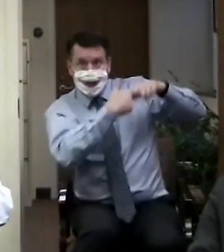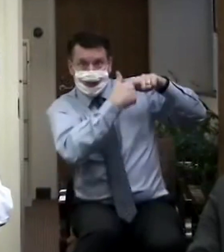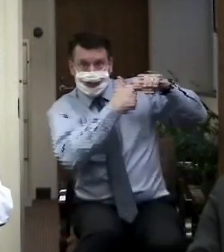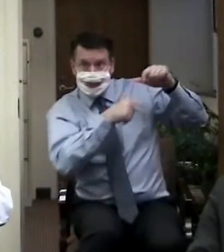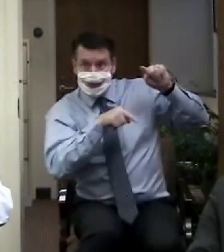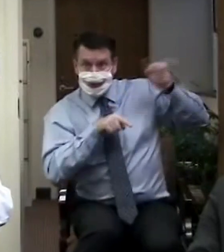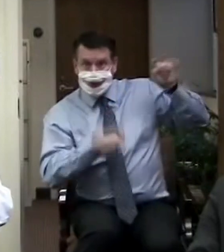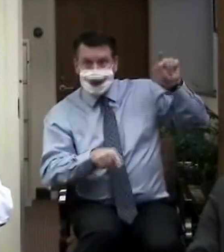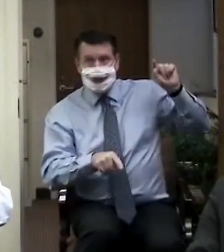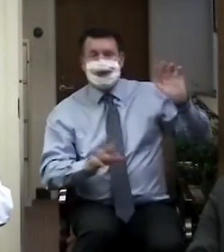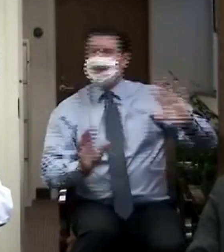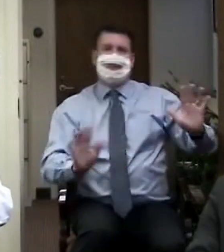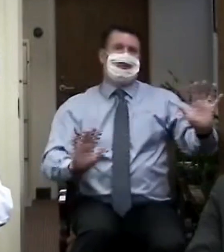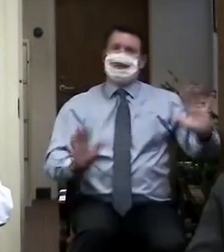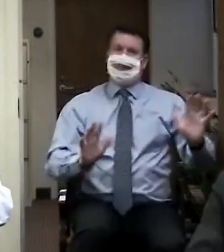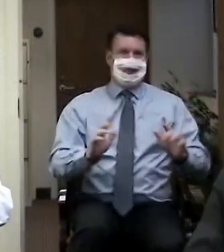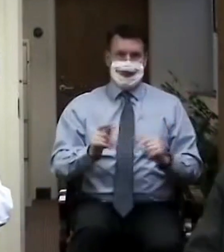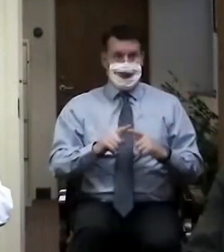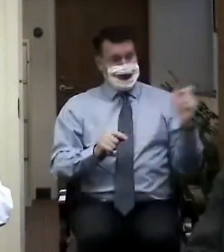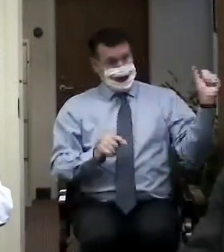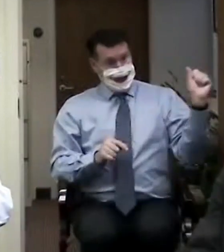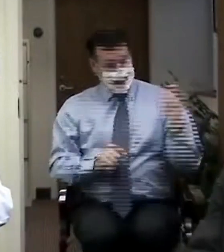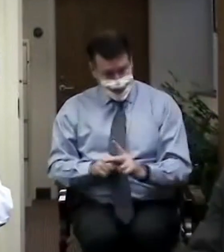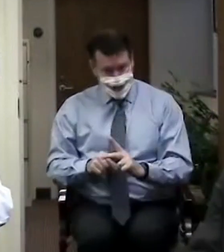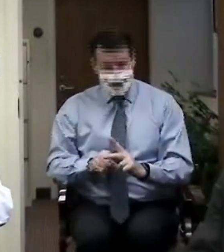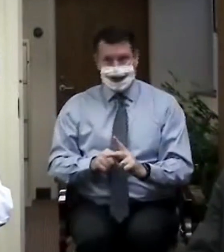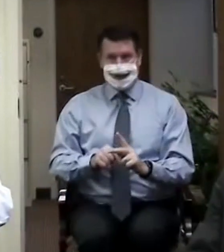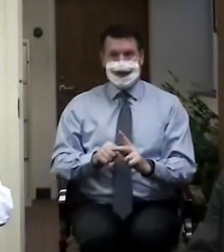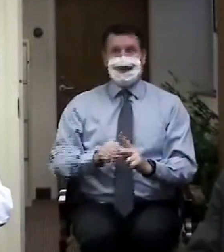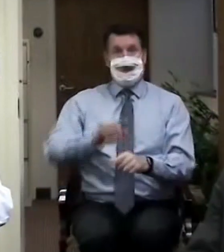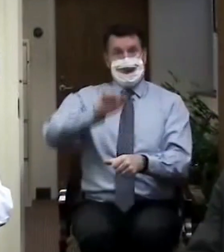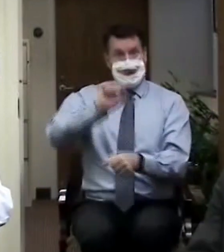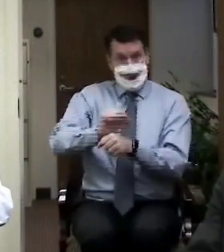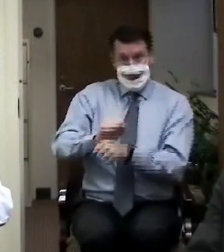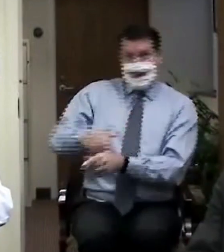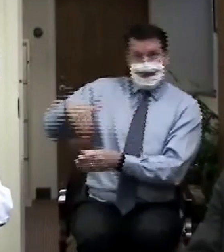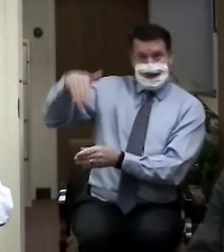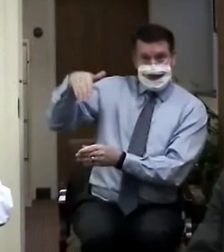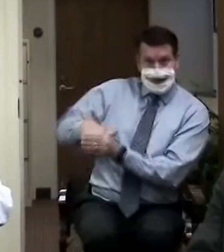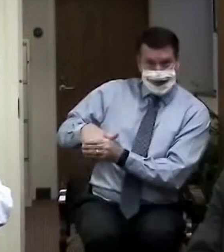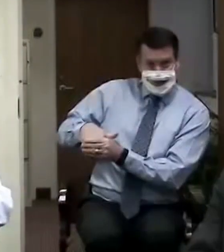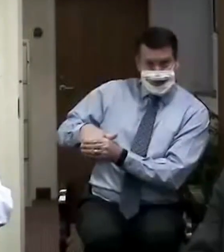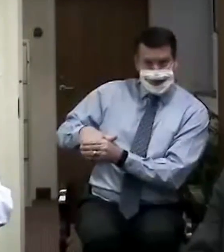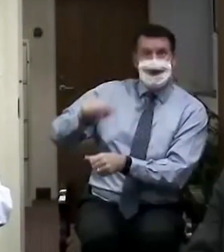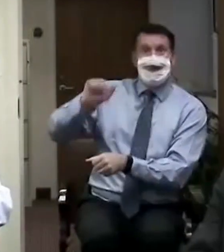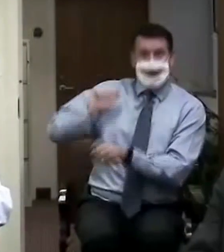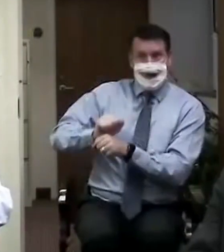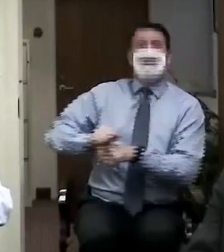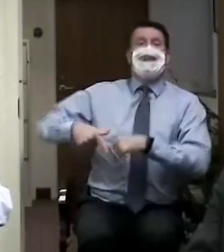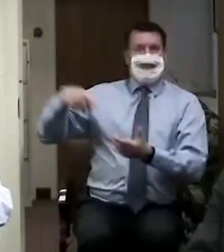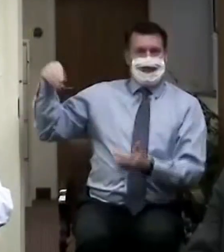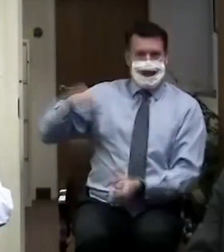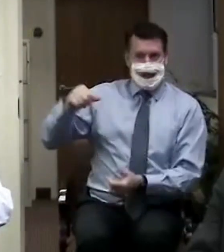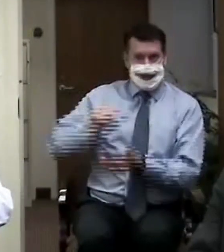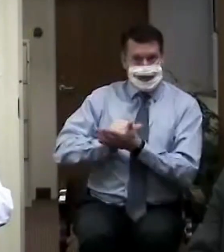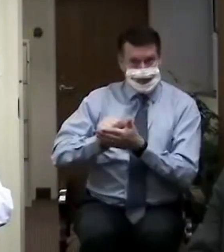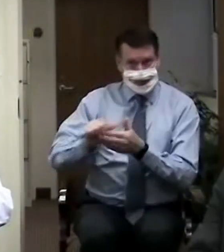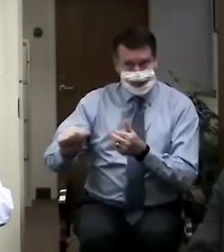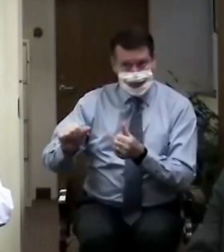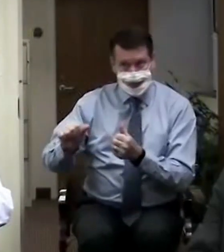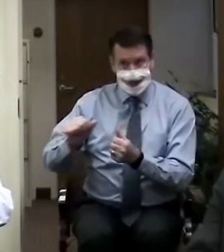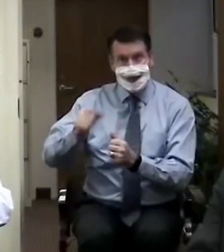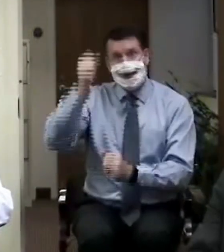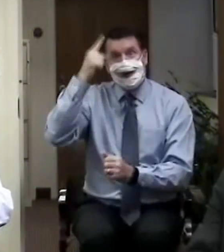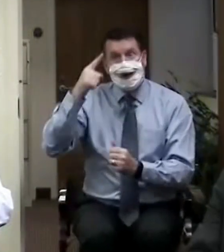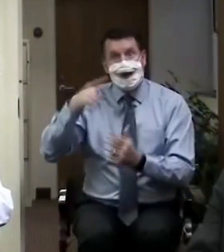of education and providing tools for them to be able to navigate that process. So we try to provide guidance